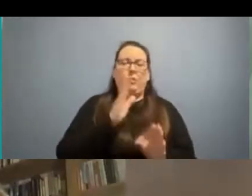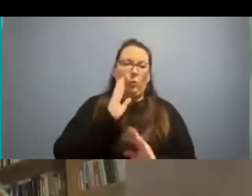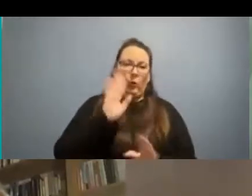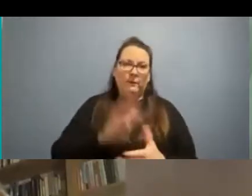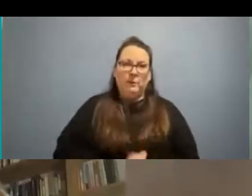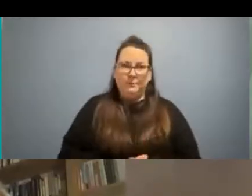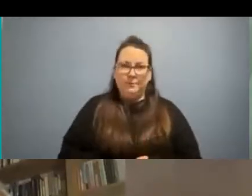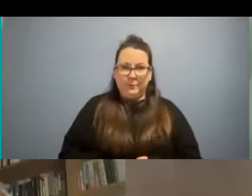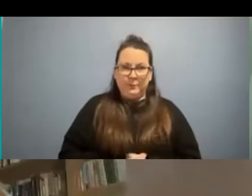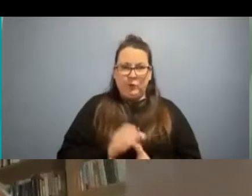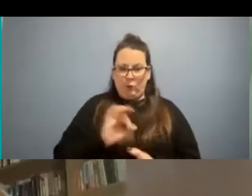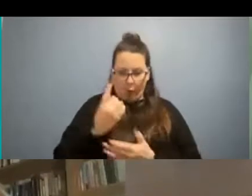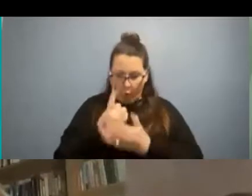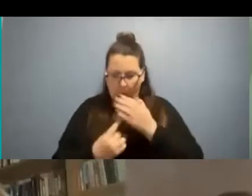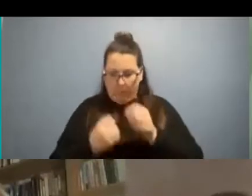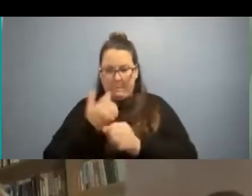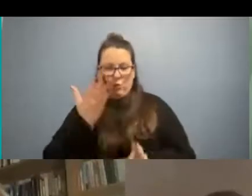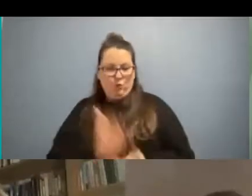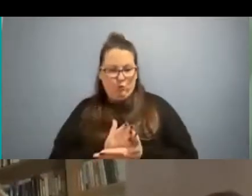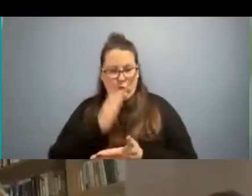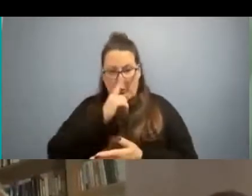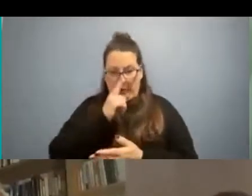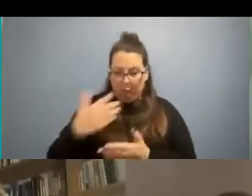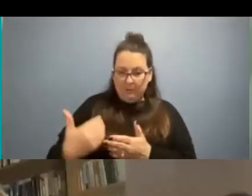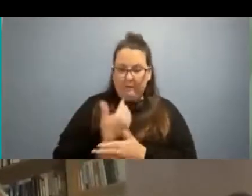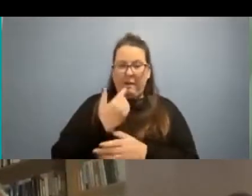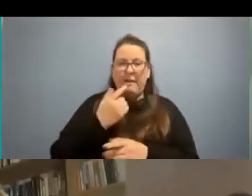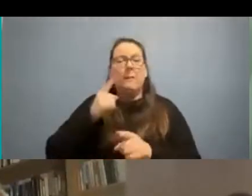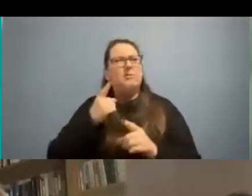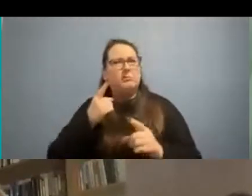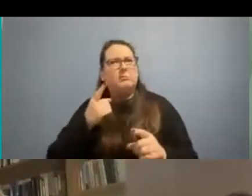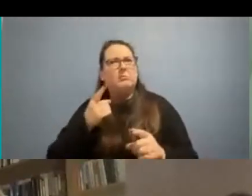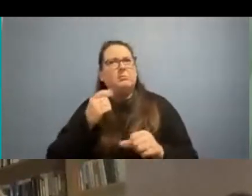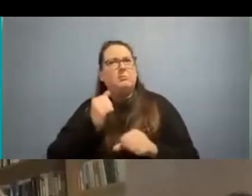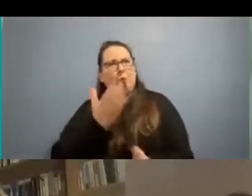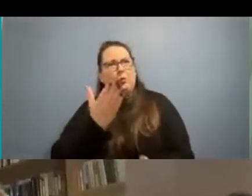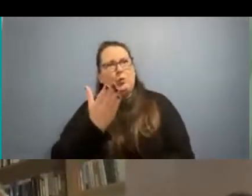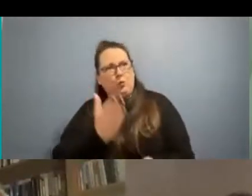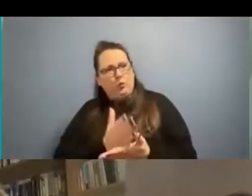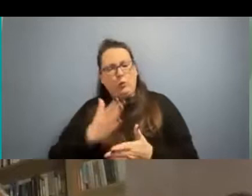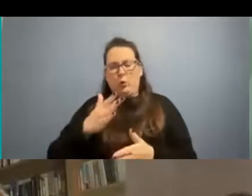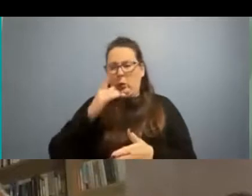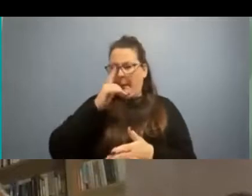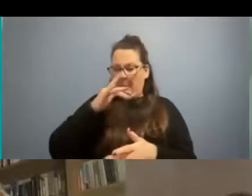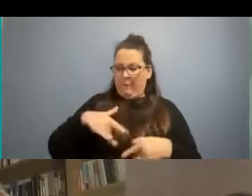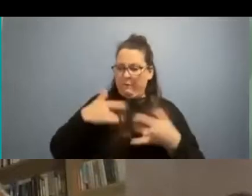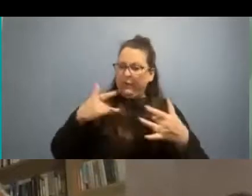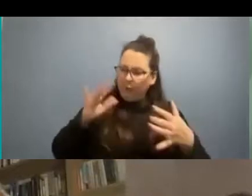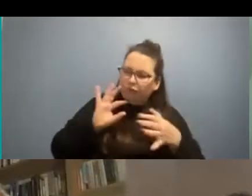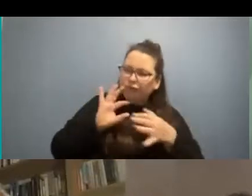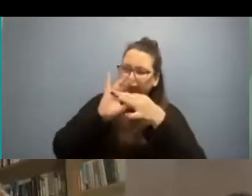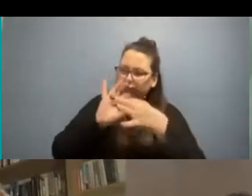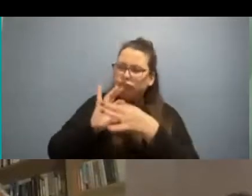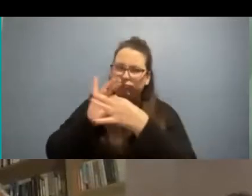only at keeping people safe in the community, but keeping people connected, which is, I think, the two themes that really tonight